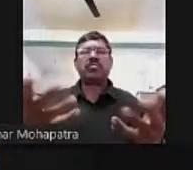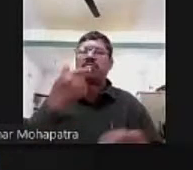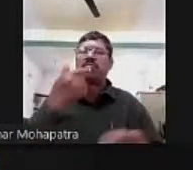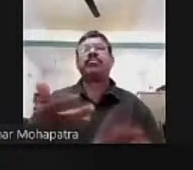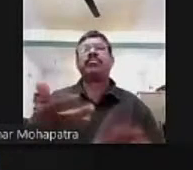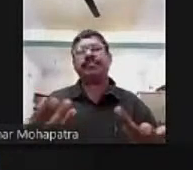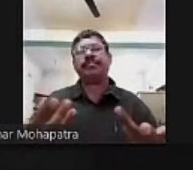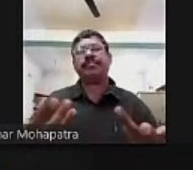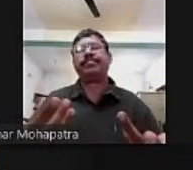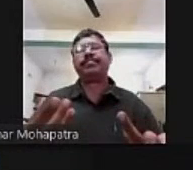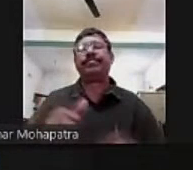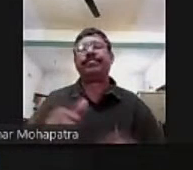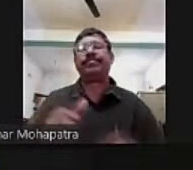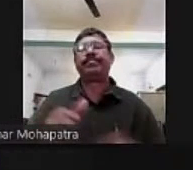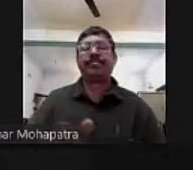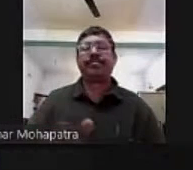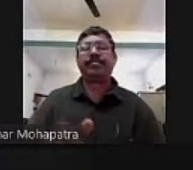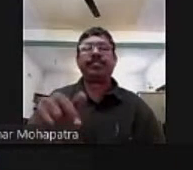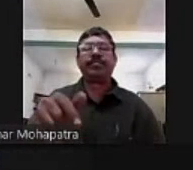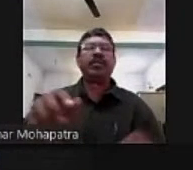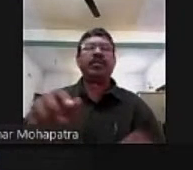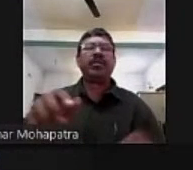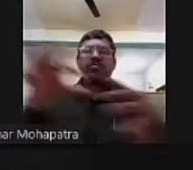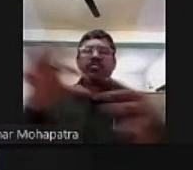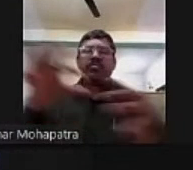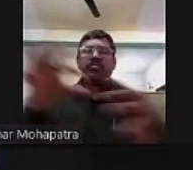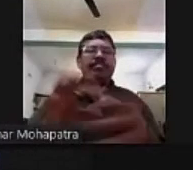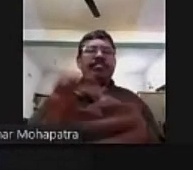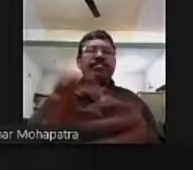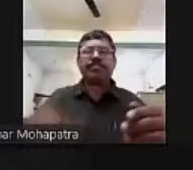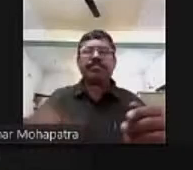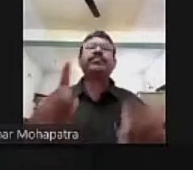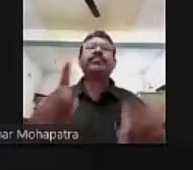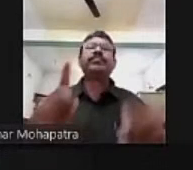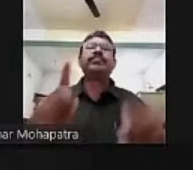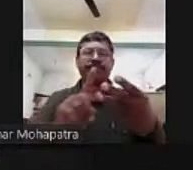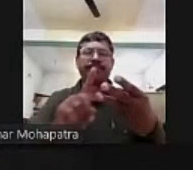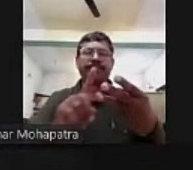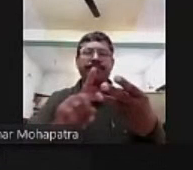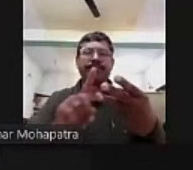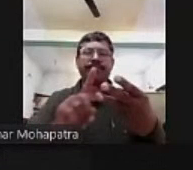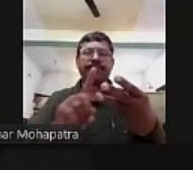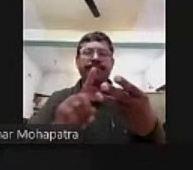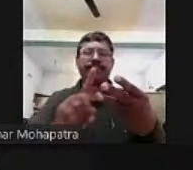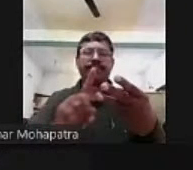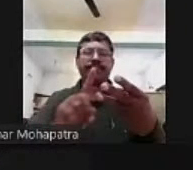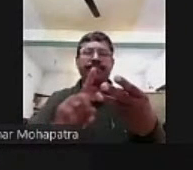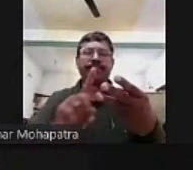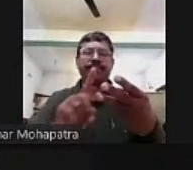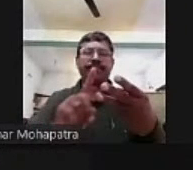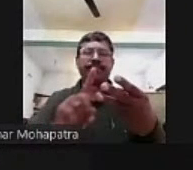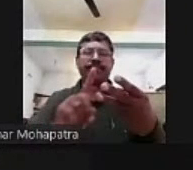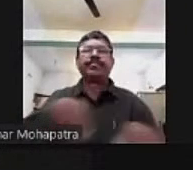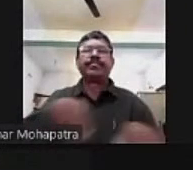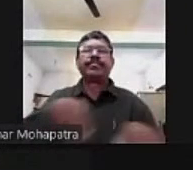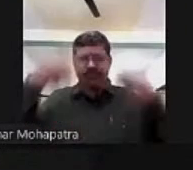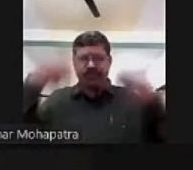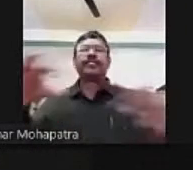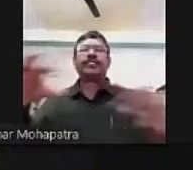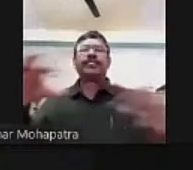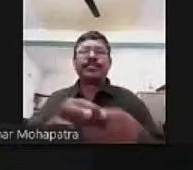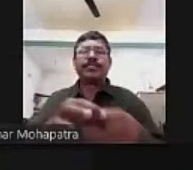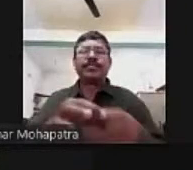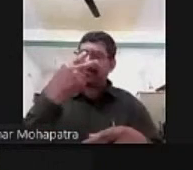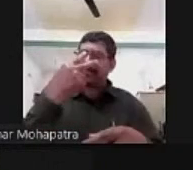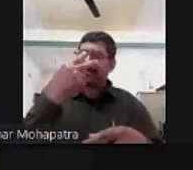and hence there is no impact. For example, if there are 8 blind